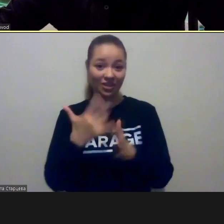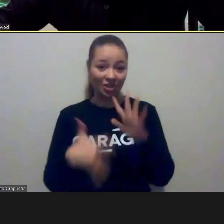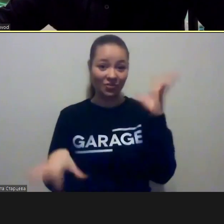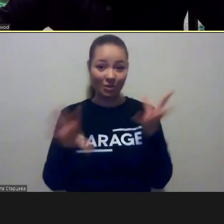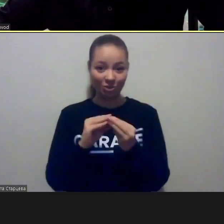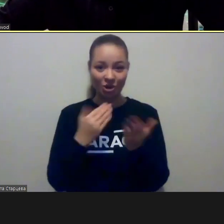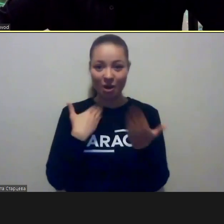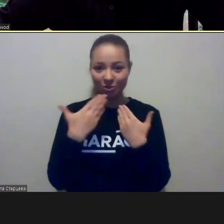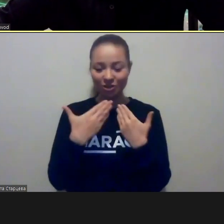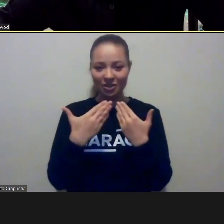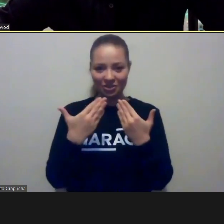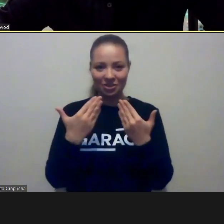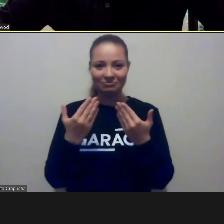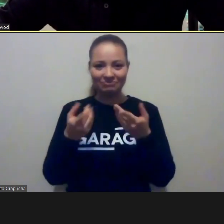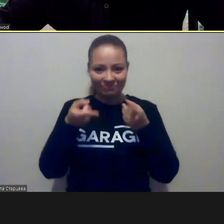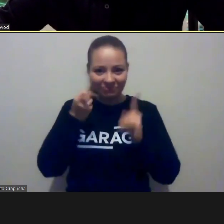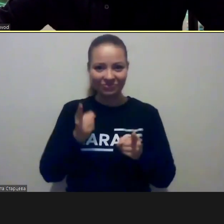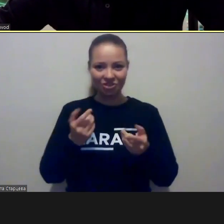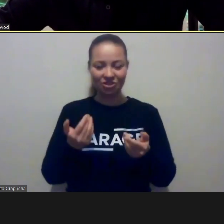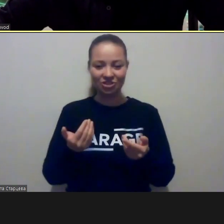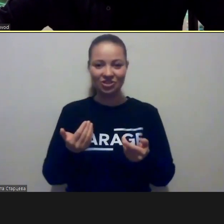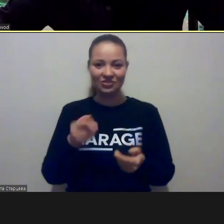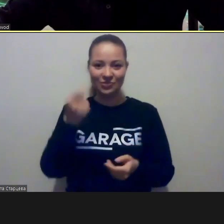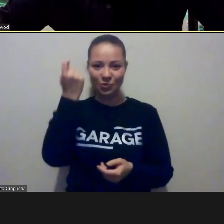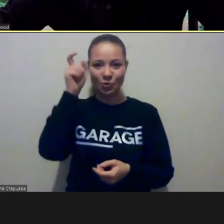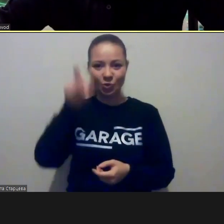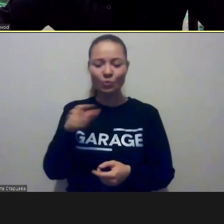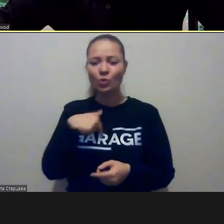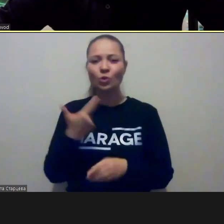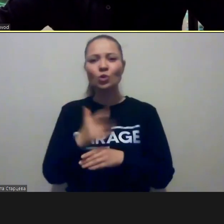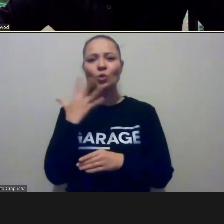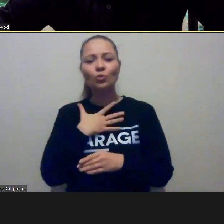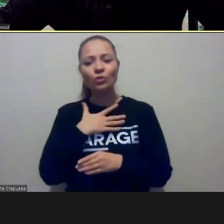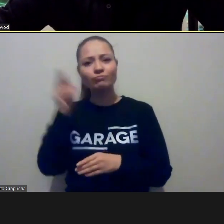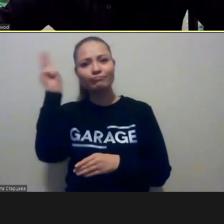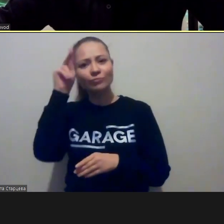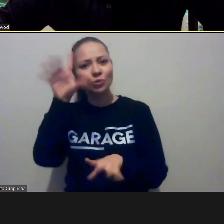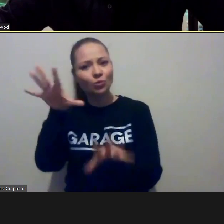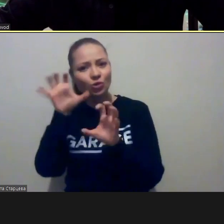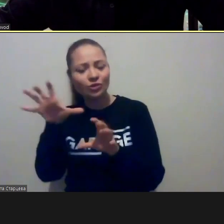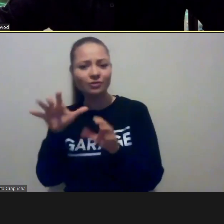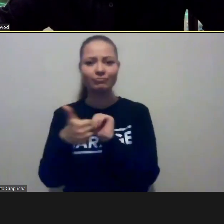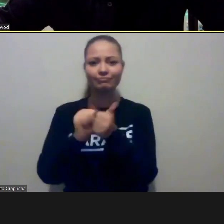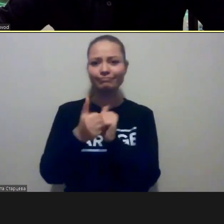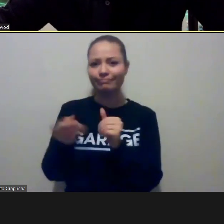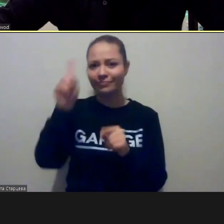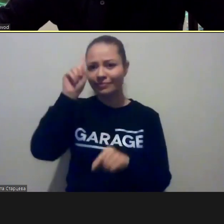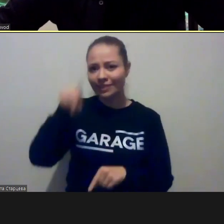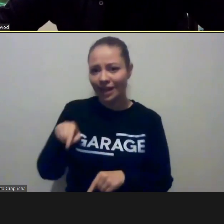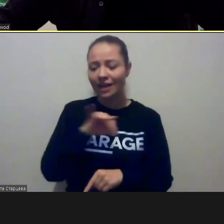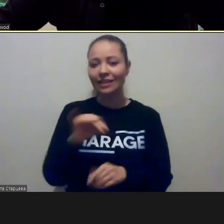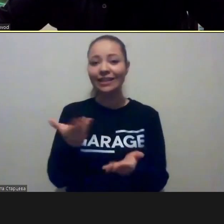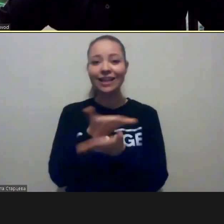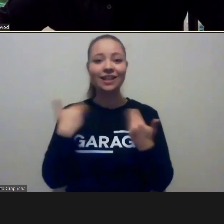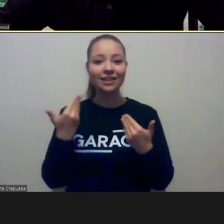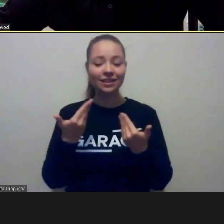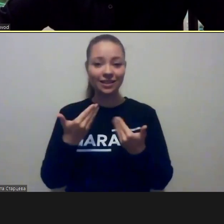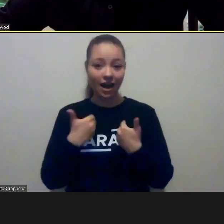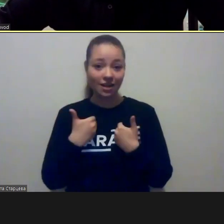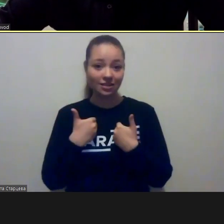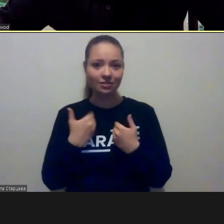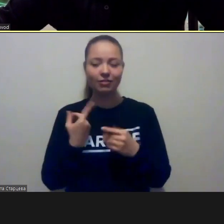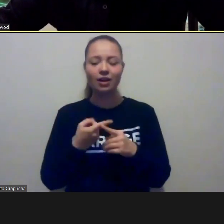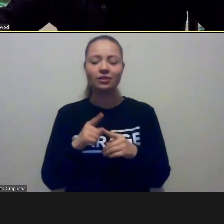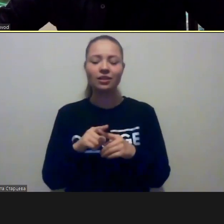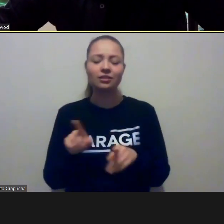artist in our favorite form. We really love to have these live talks with artists to exchange knowledge